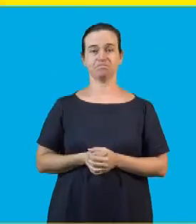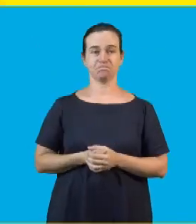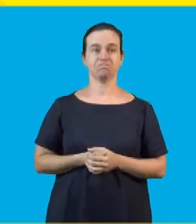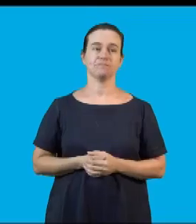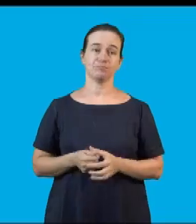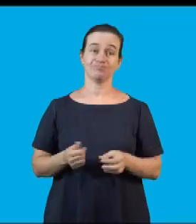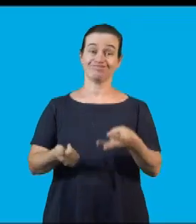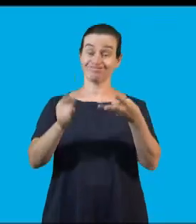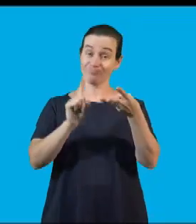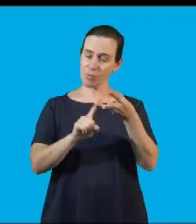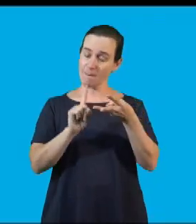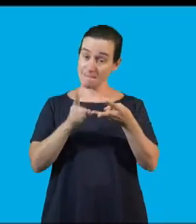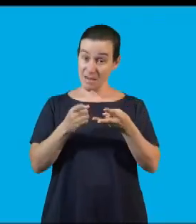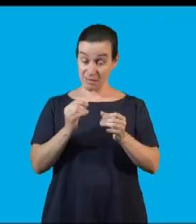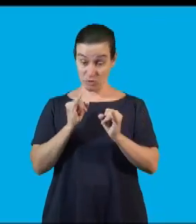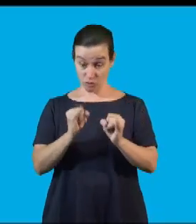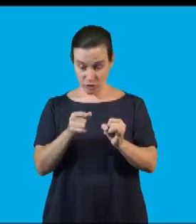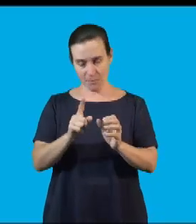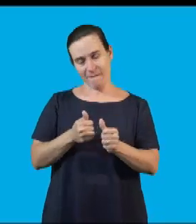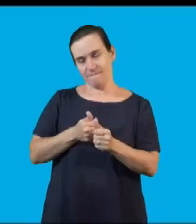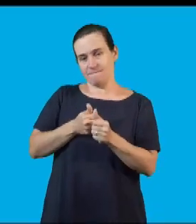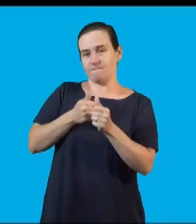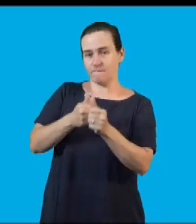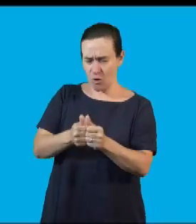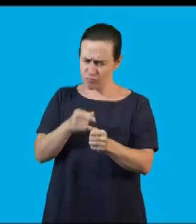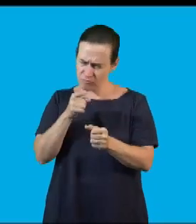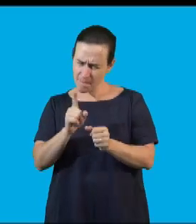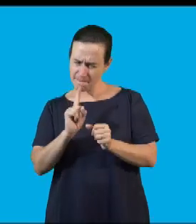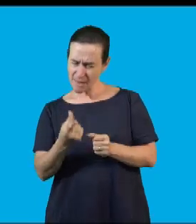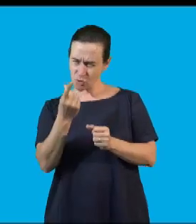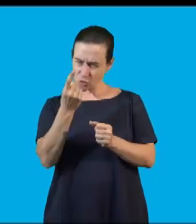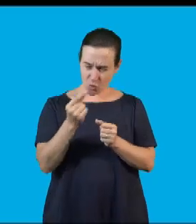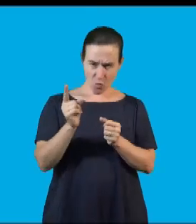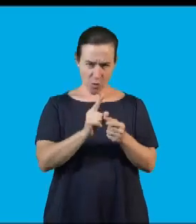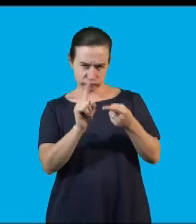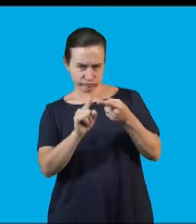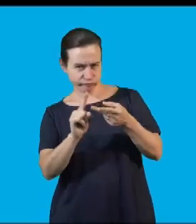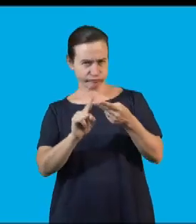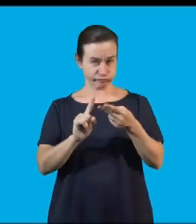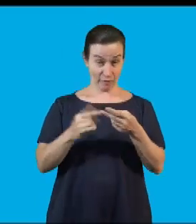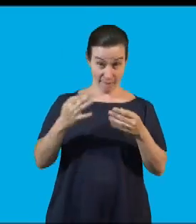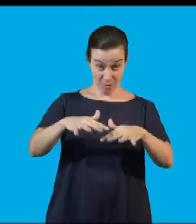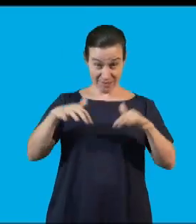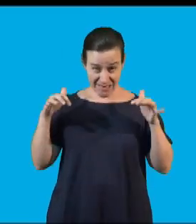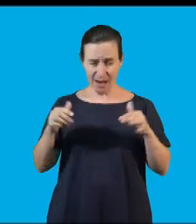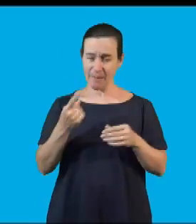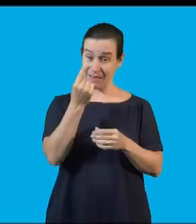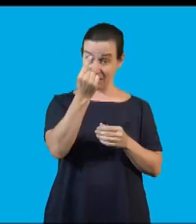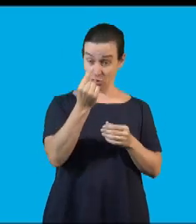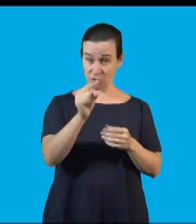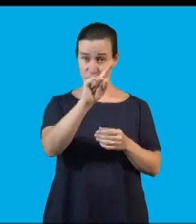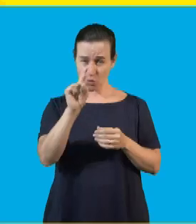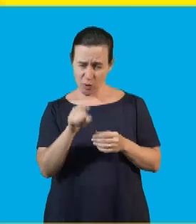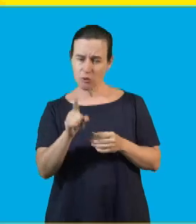writing. Always follow the instructions. There are instructions for the entire paper, there are instructions at